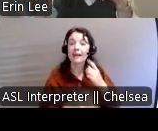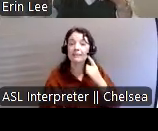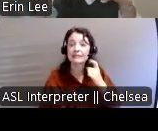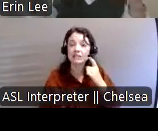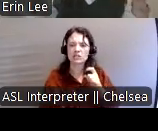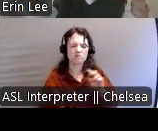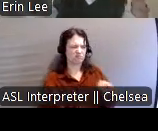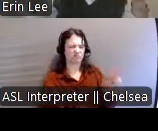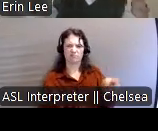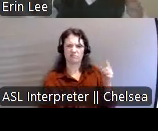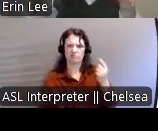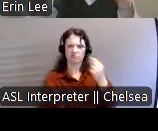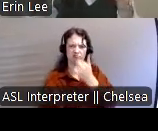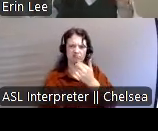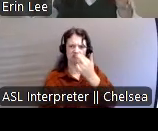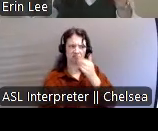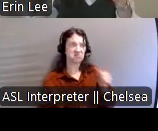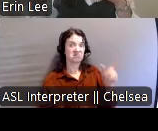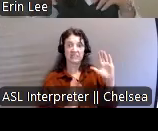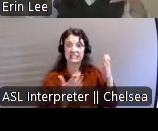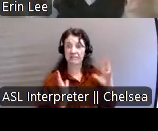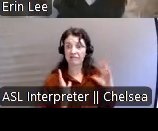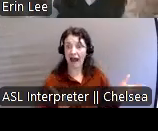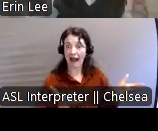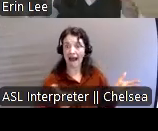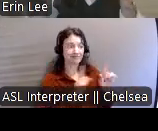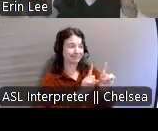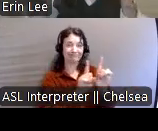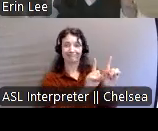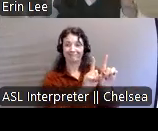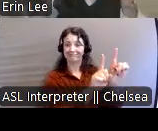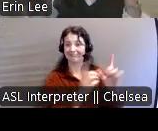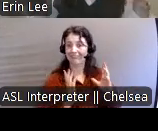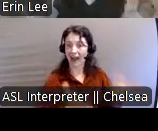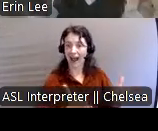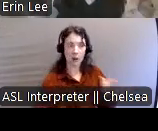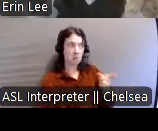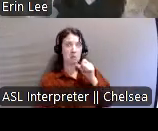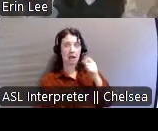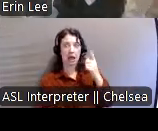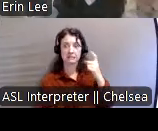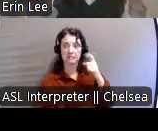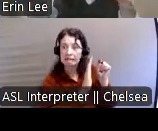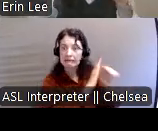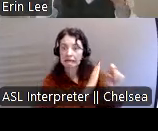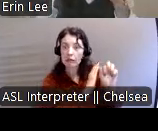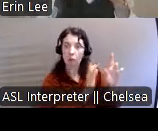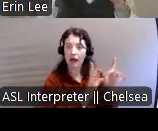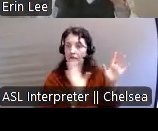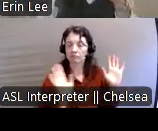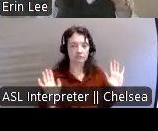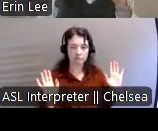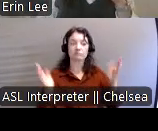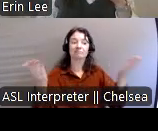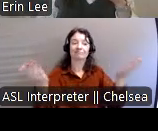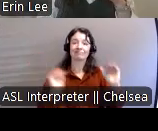friends. They seemed fine. They seemed to be getting along well. There were no particular issues of notice. No